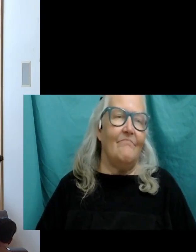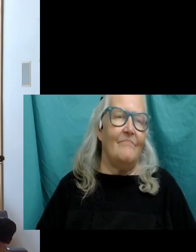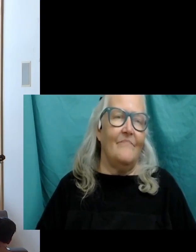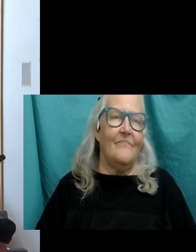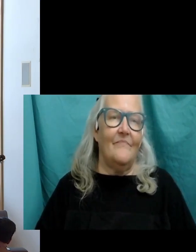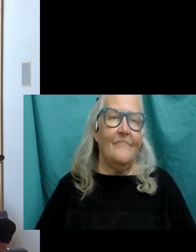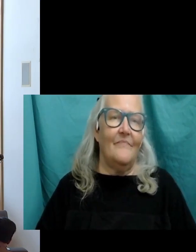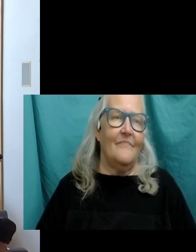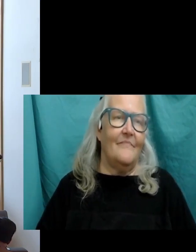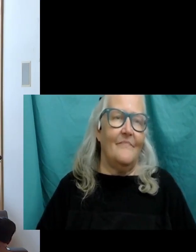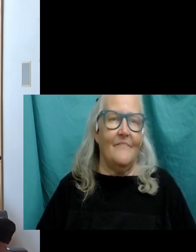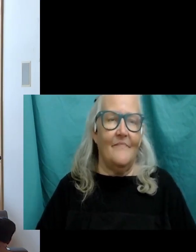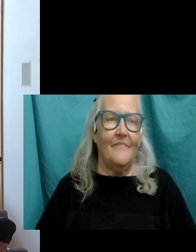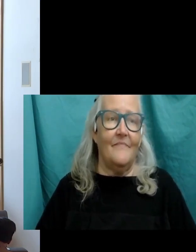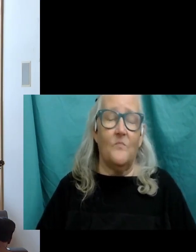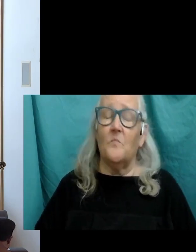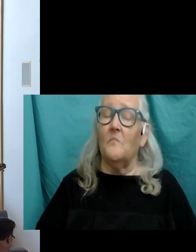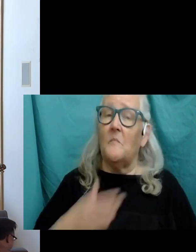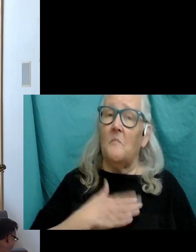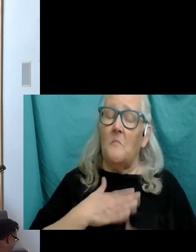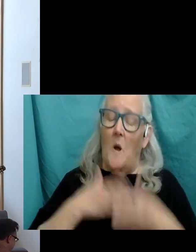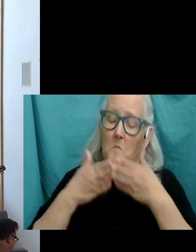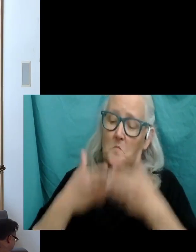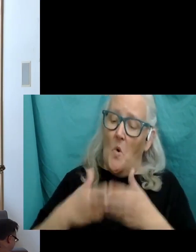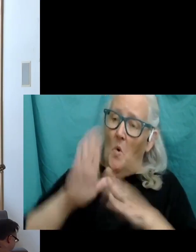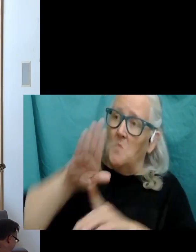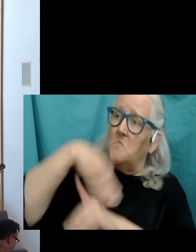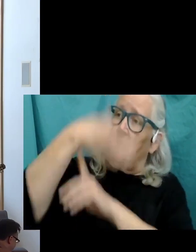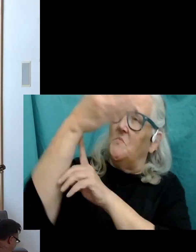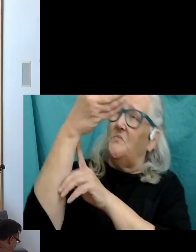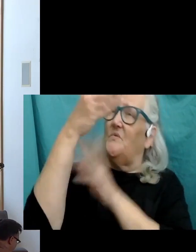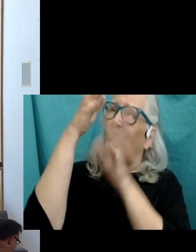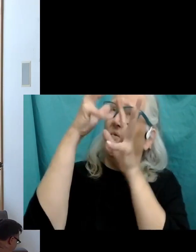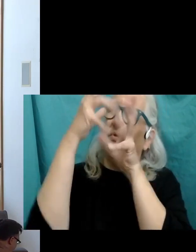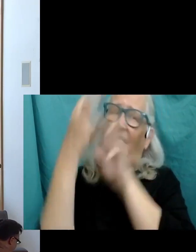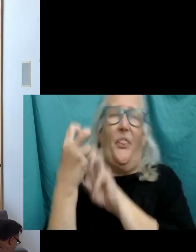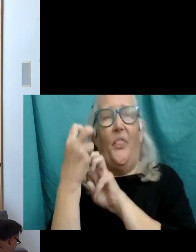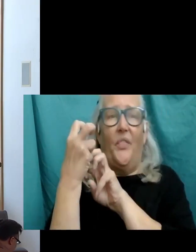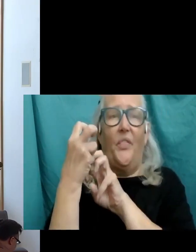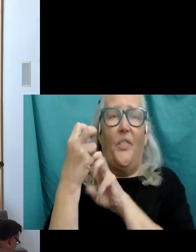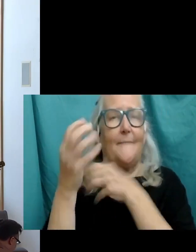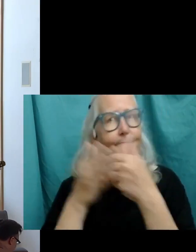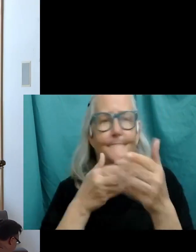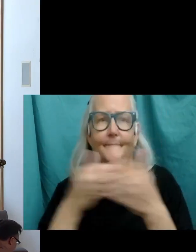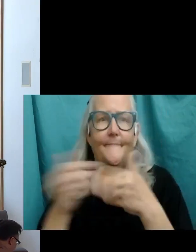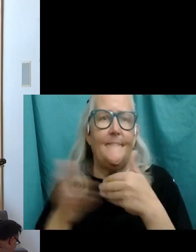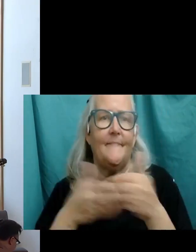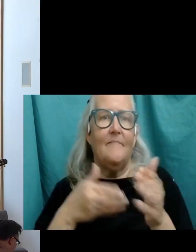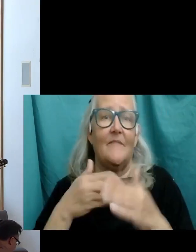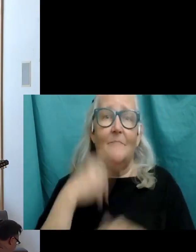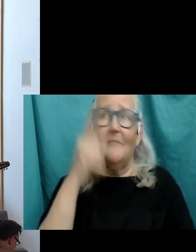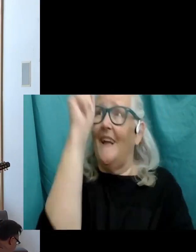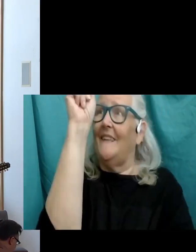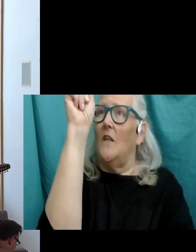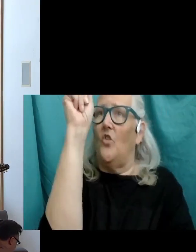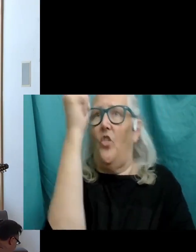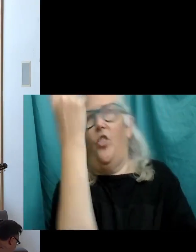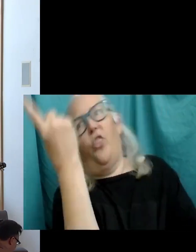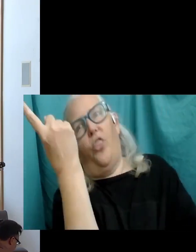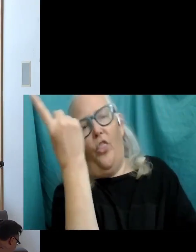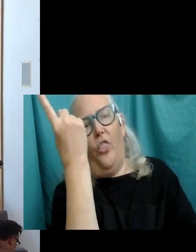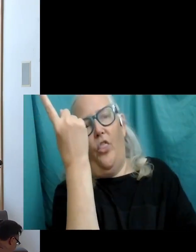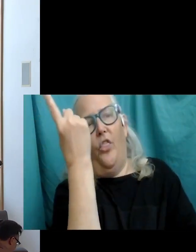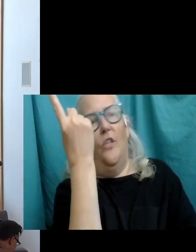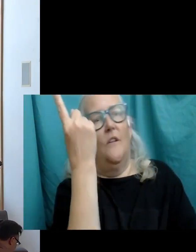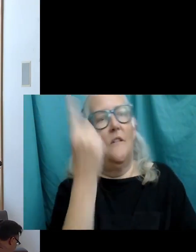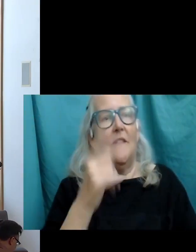Though my sails be torn and tattered, and my mast be turned about, though the night